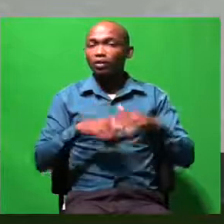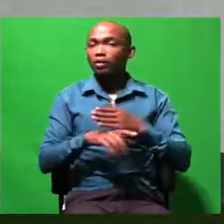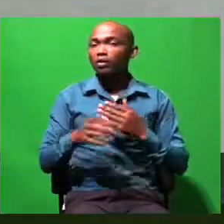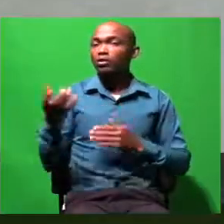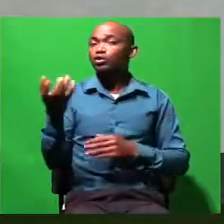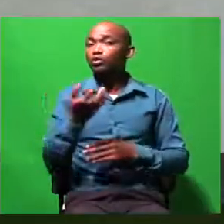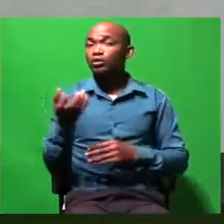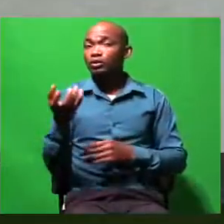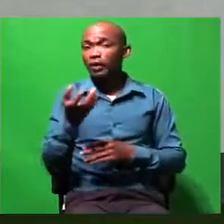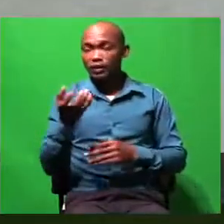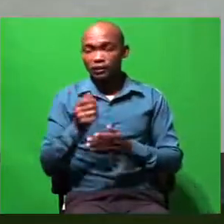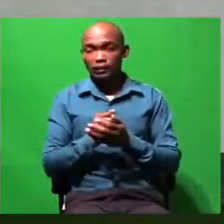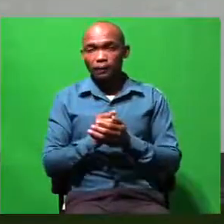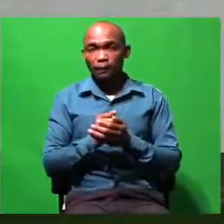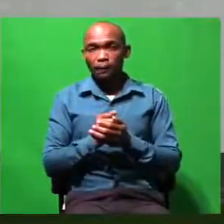Of the societies